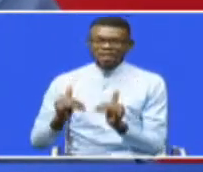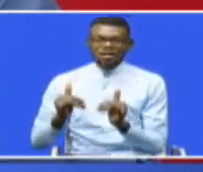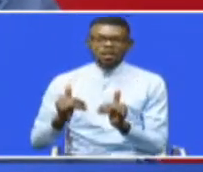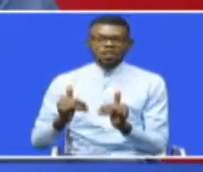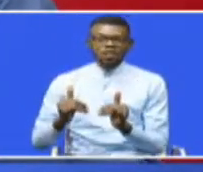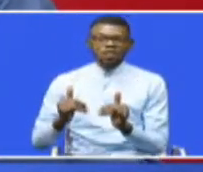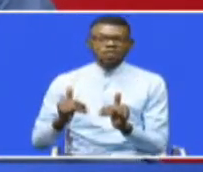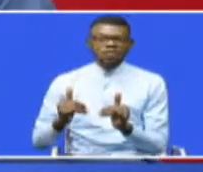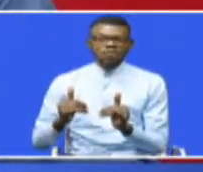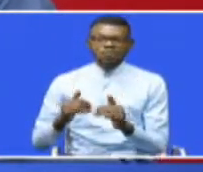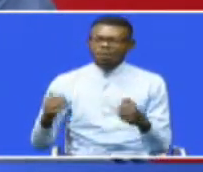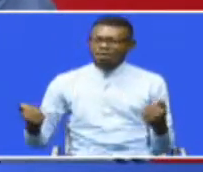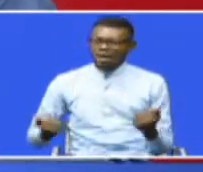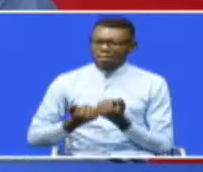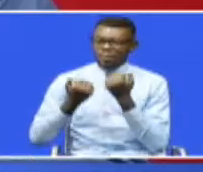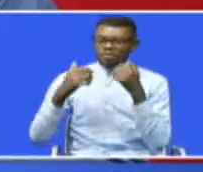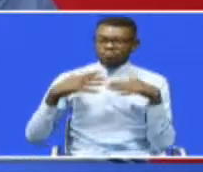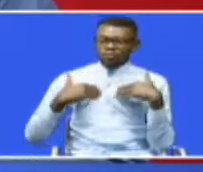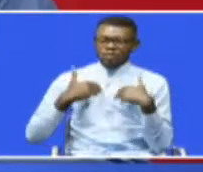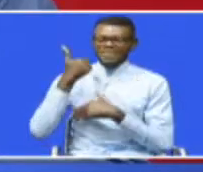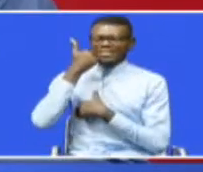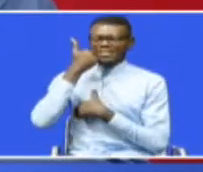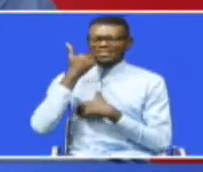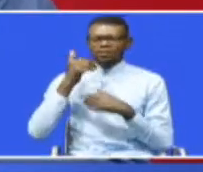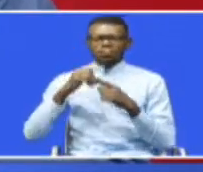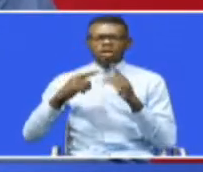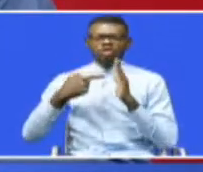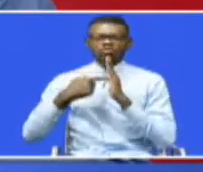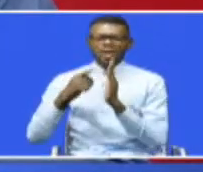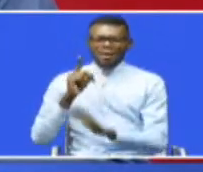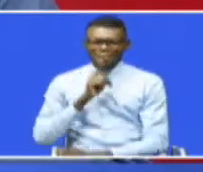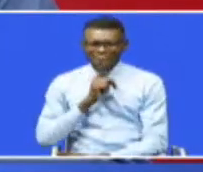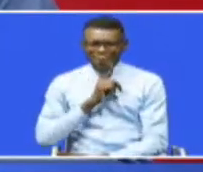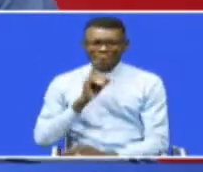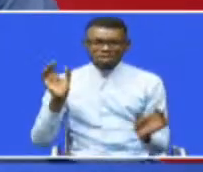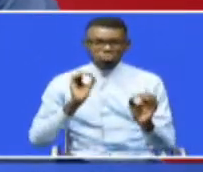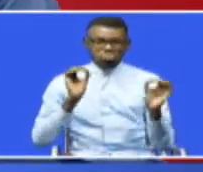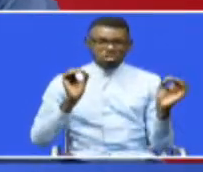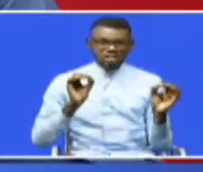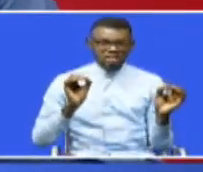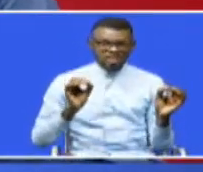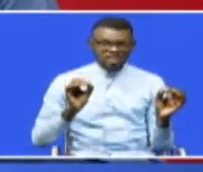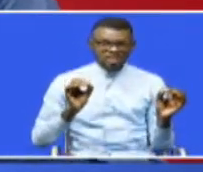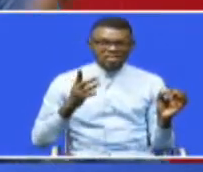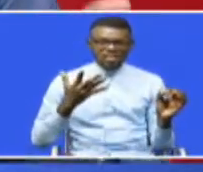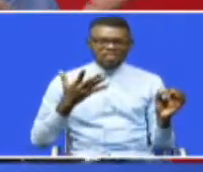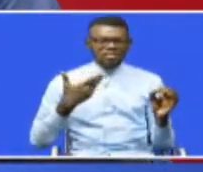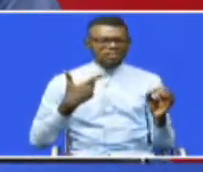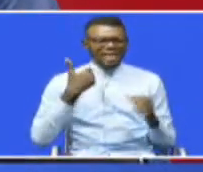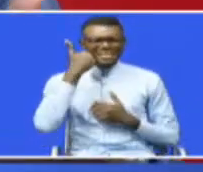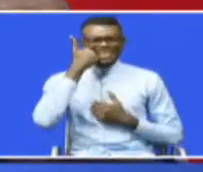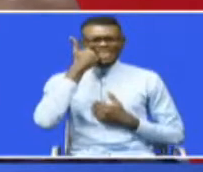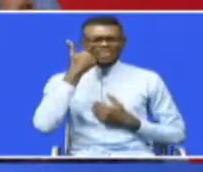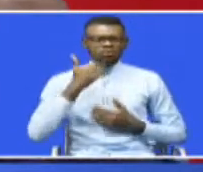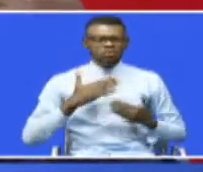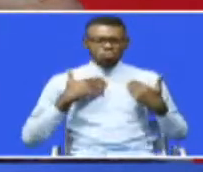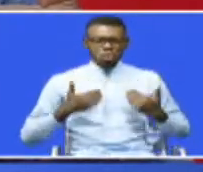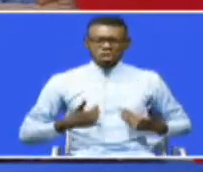as individuals are asymptomatic, in other words, they are not exhibiting any illnesses,